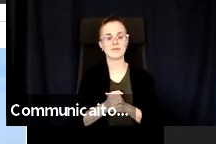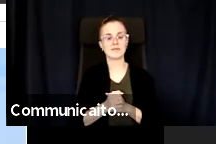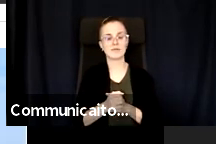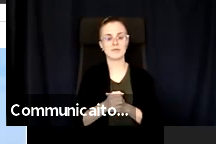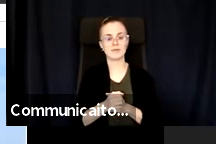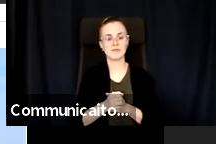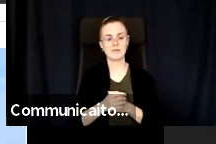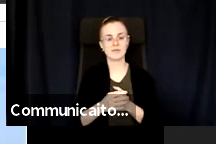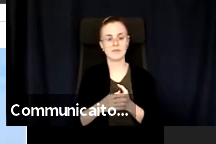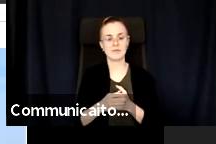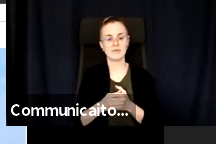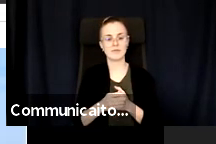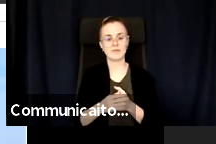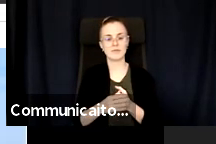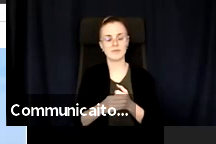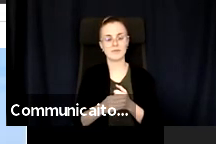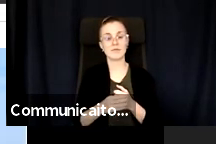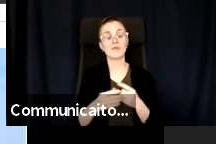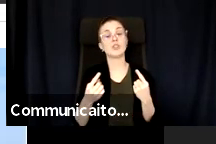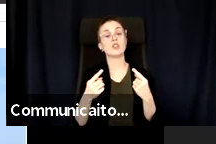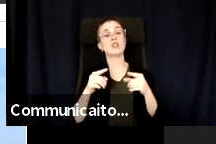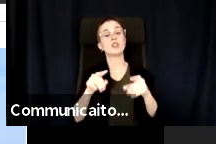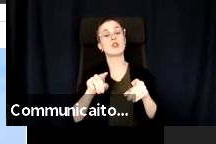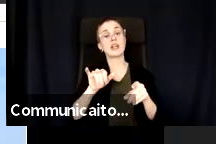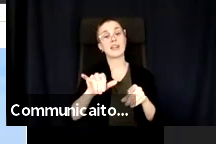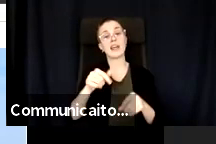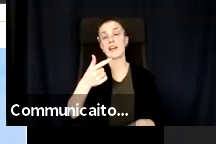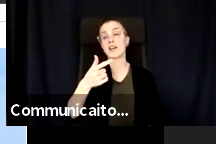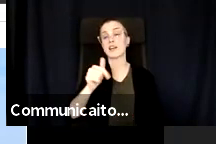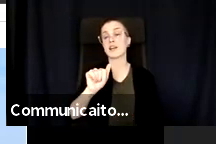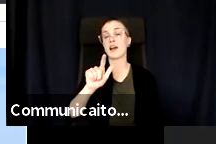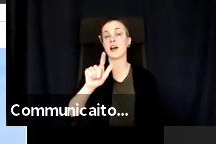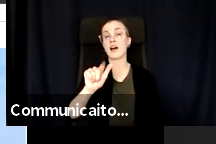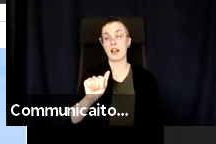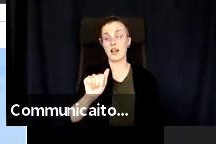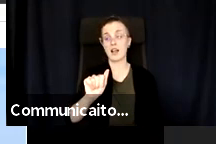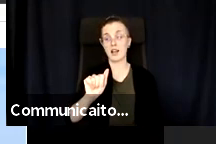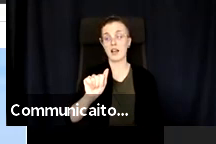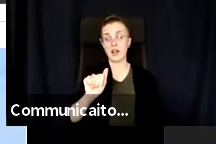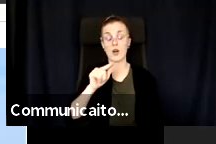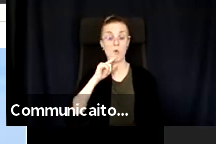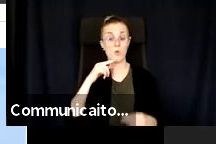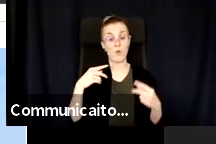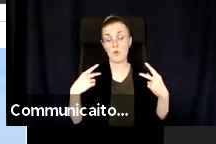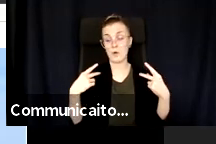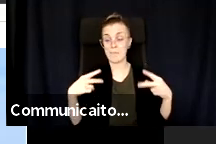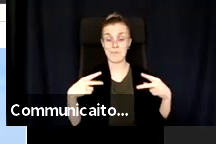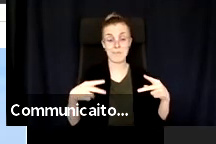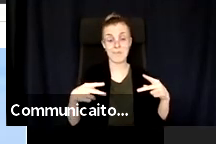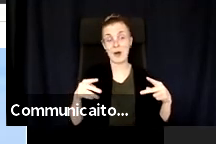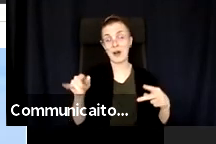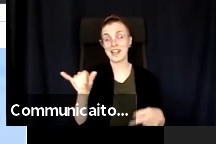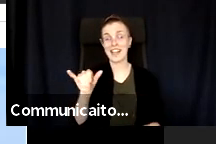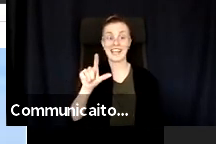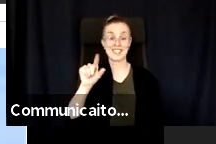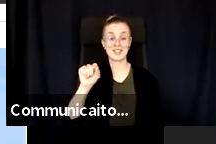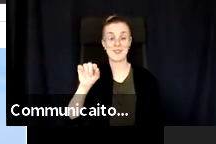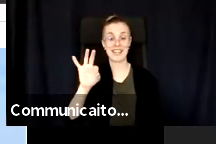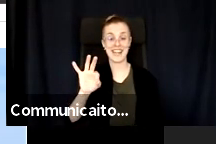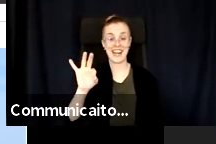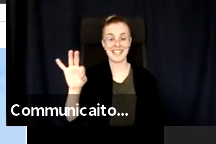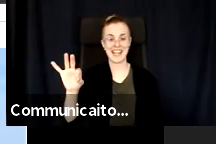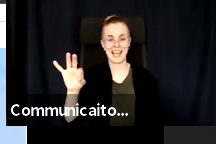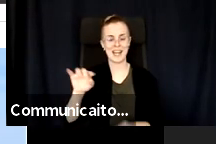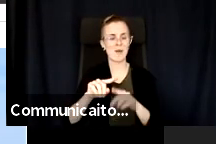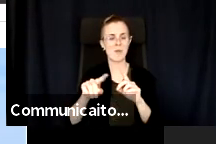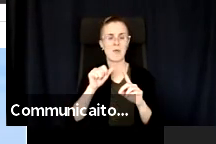have during the gala, we pretty much party like it's 2099, but we don't lose